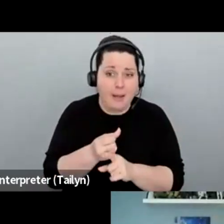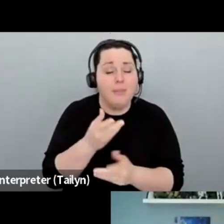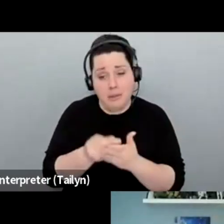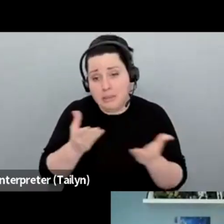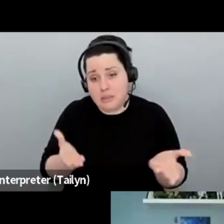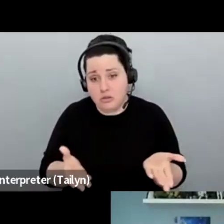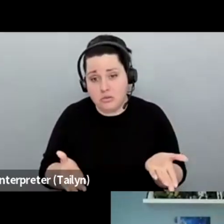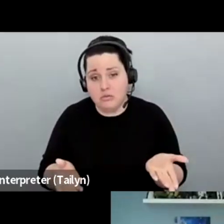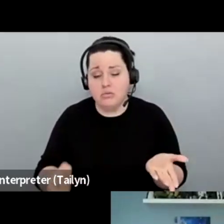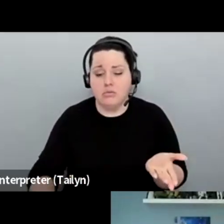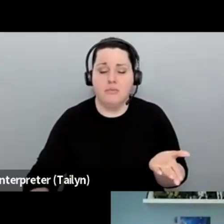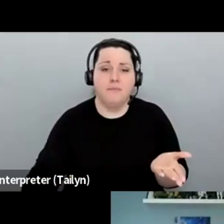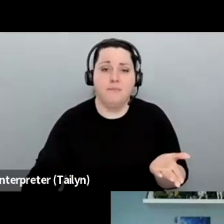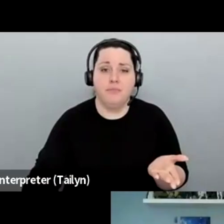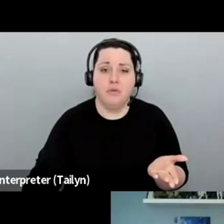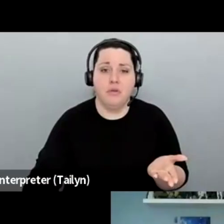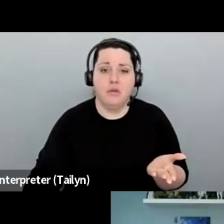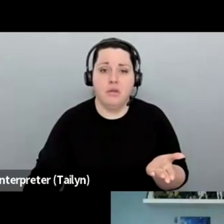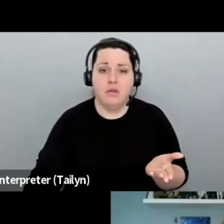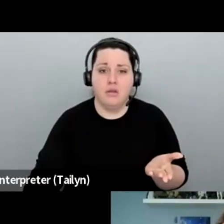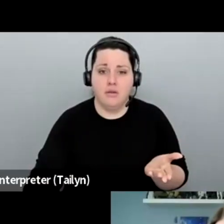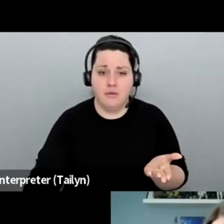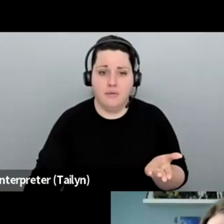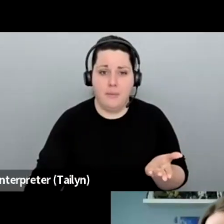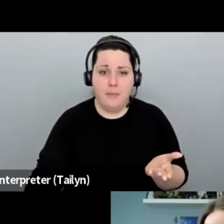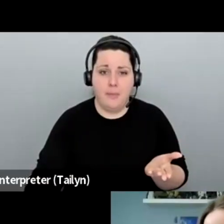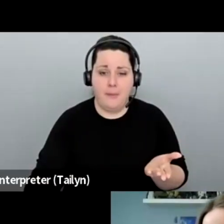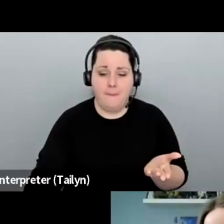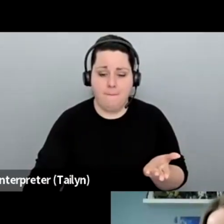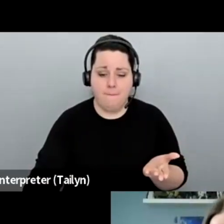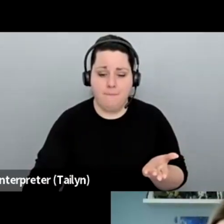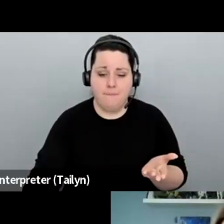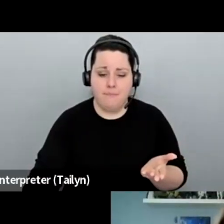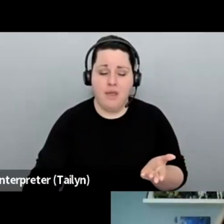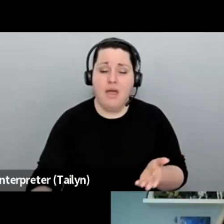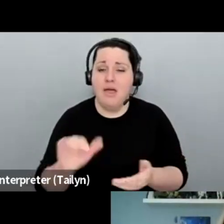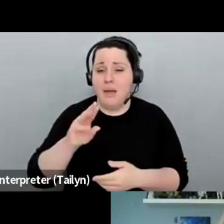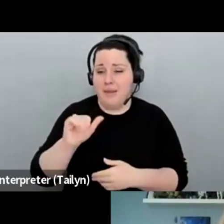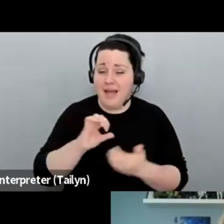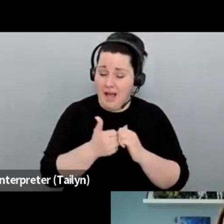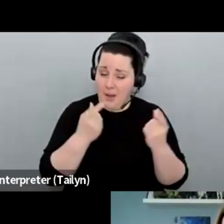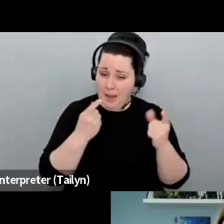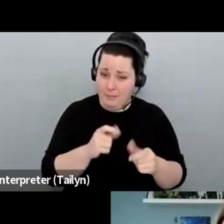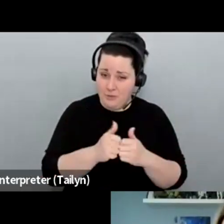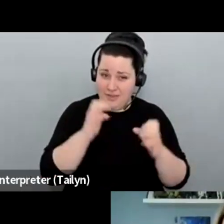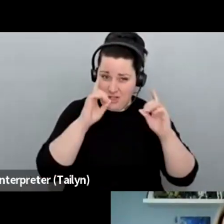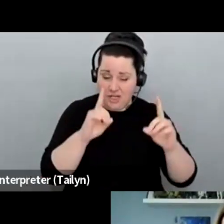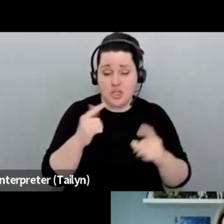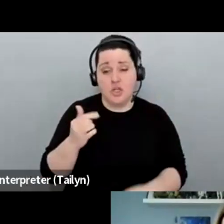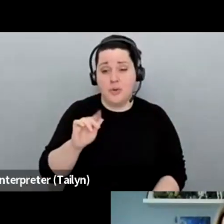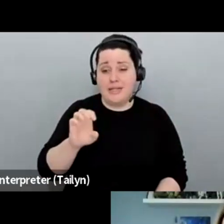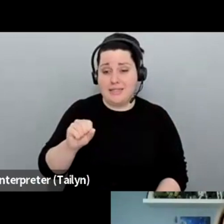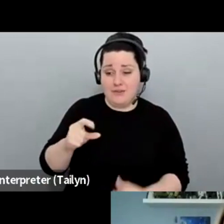here. I mean, And all then I anything can say, after Jen, that. about how it's played out in the education space is that the grantees are the first to